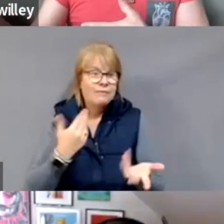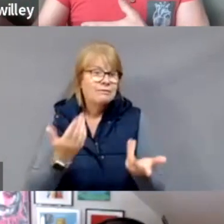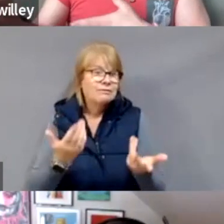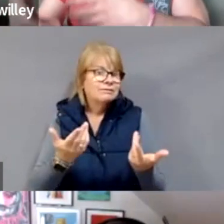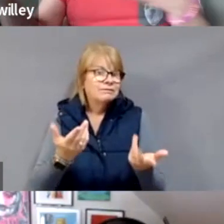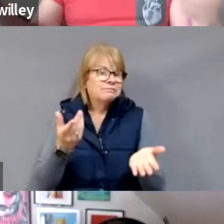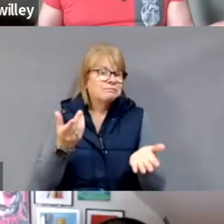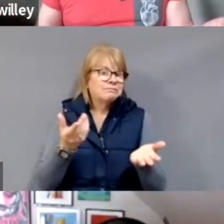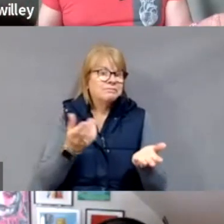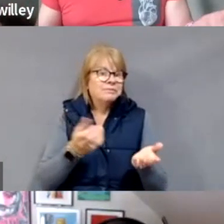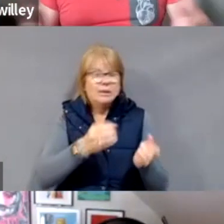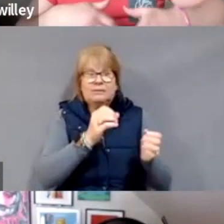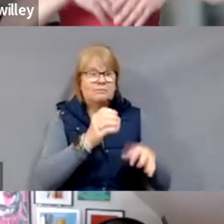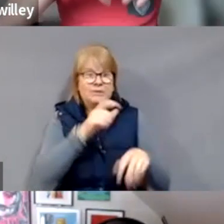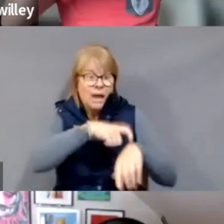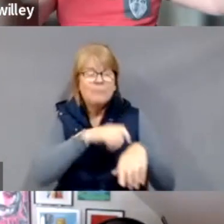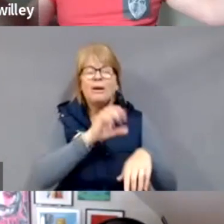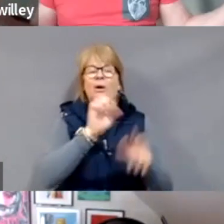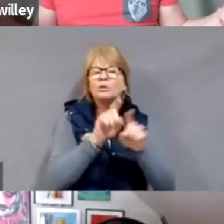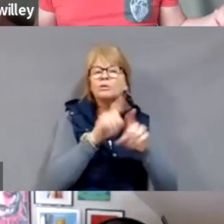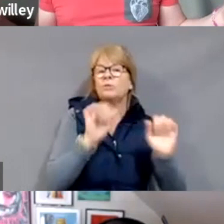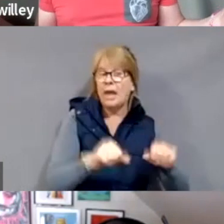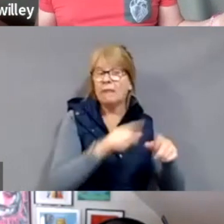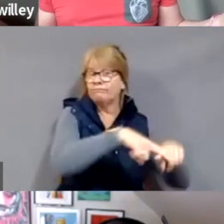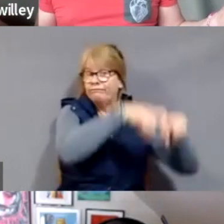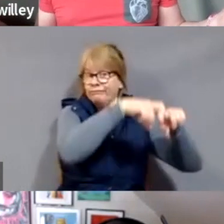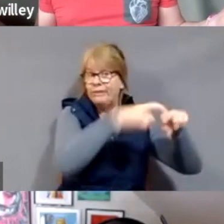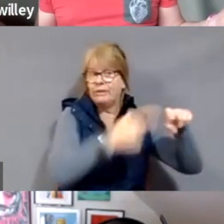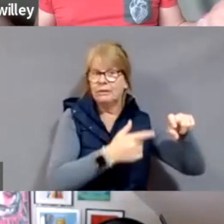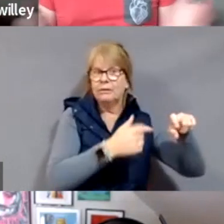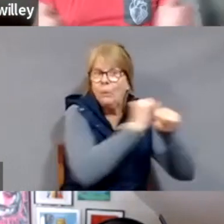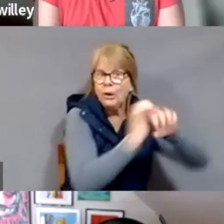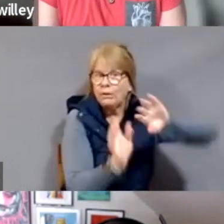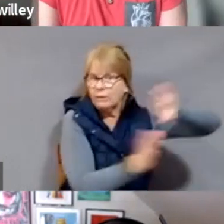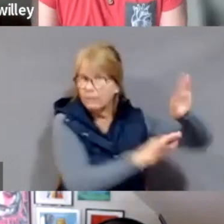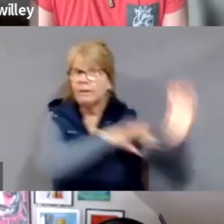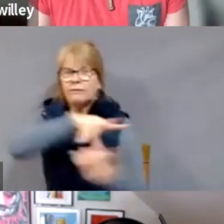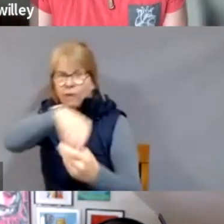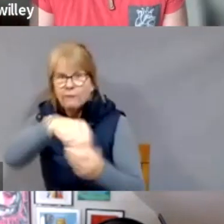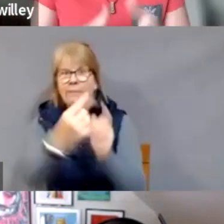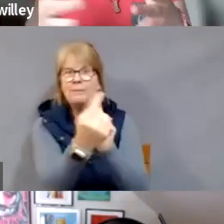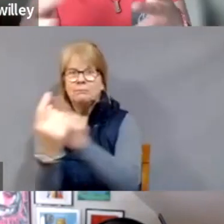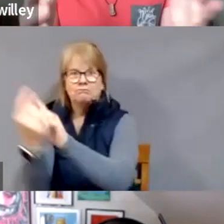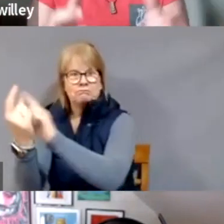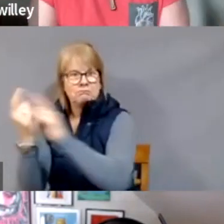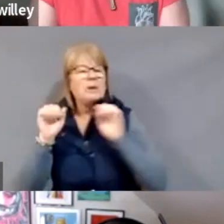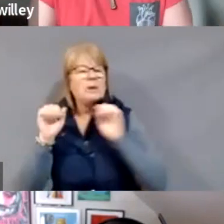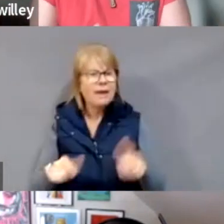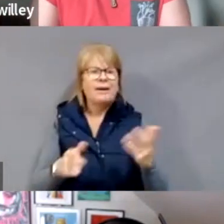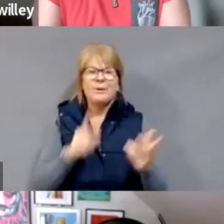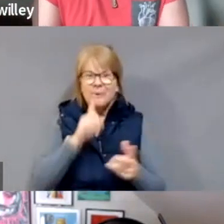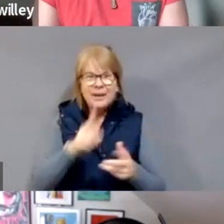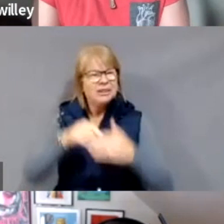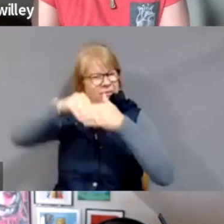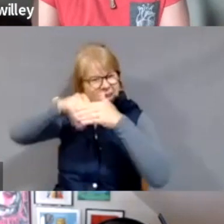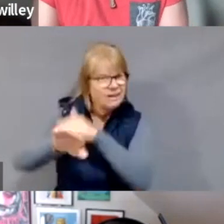go in and volunteer for a production and meet literally almost everyone involved. And that's another great way of sort of cracking that